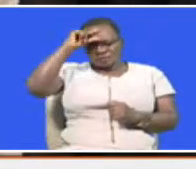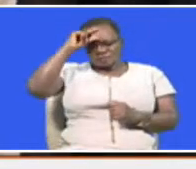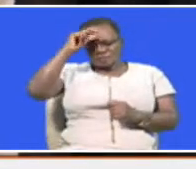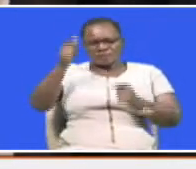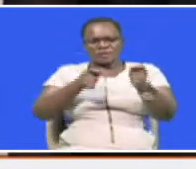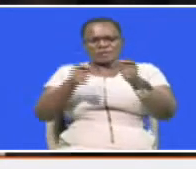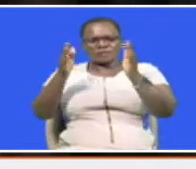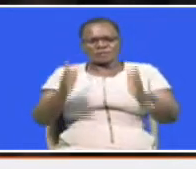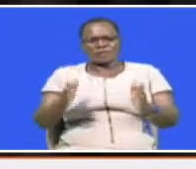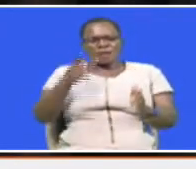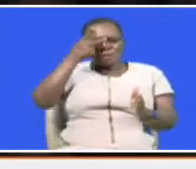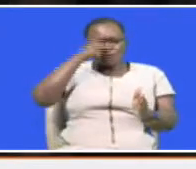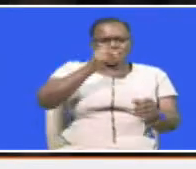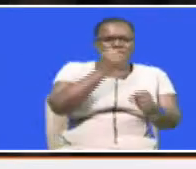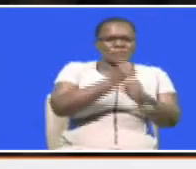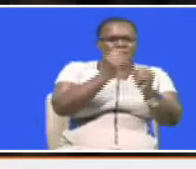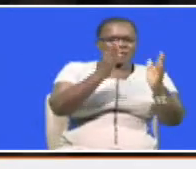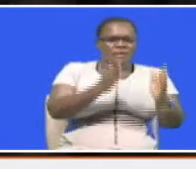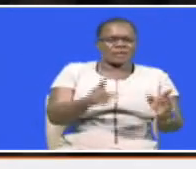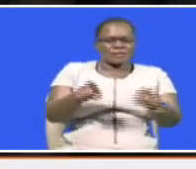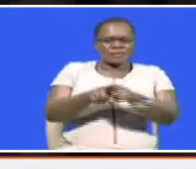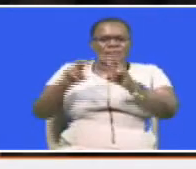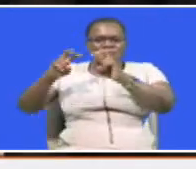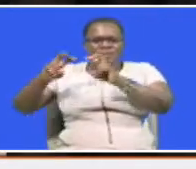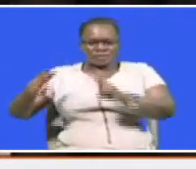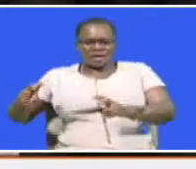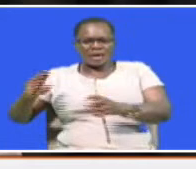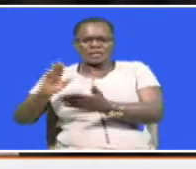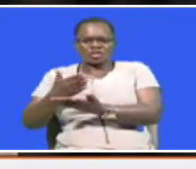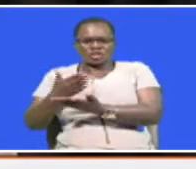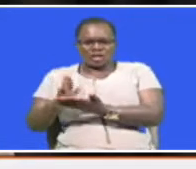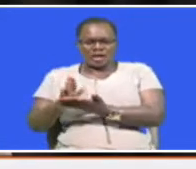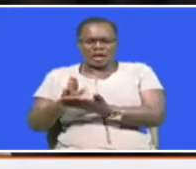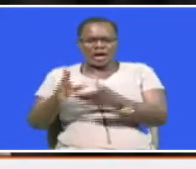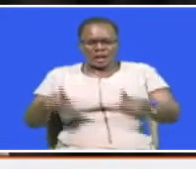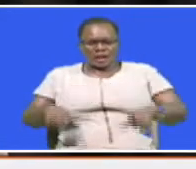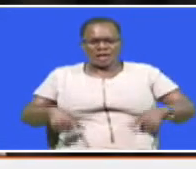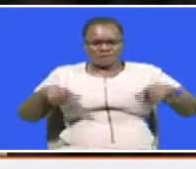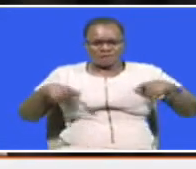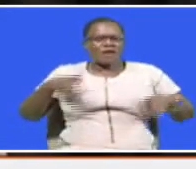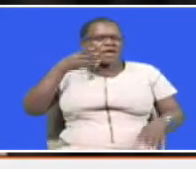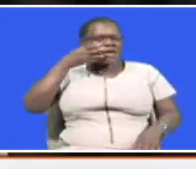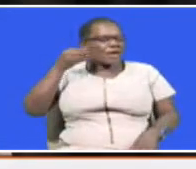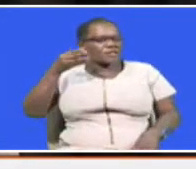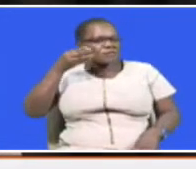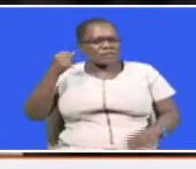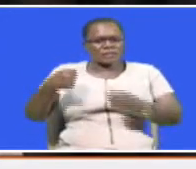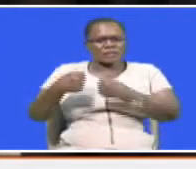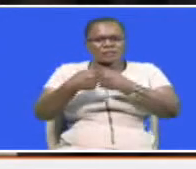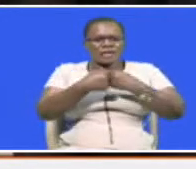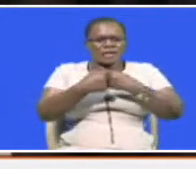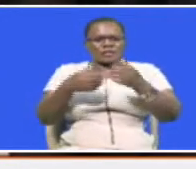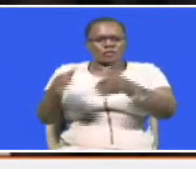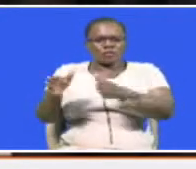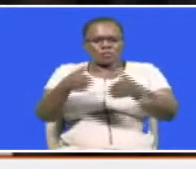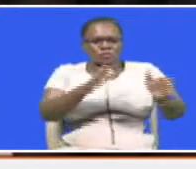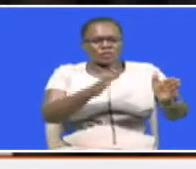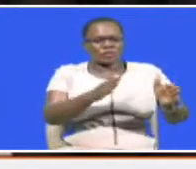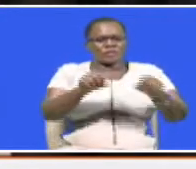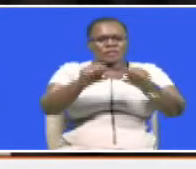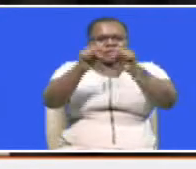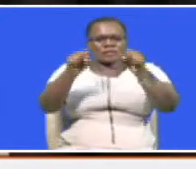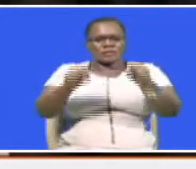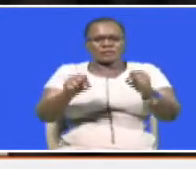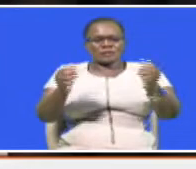administrators, policymakers, and researchers to share real life experience, challenge opportunities and strategies